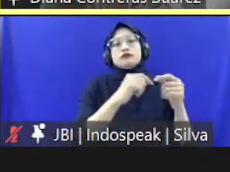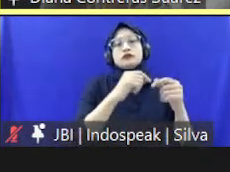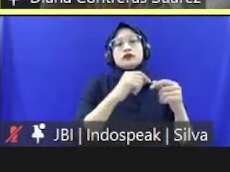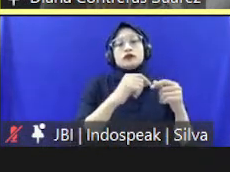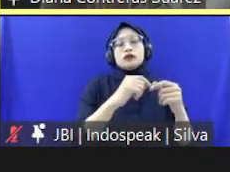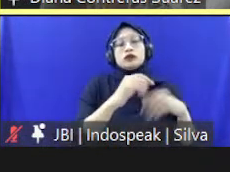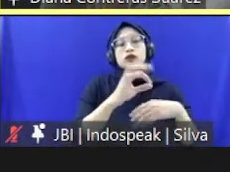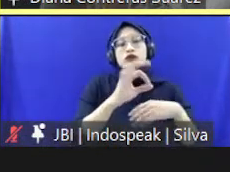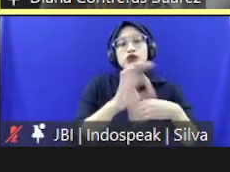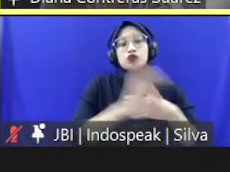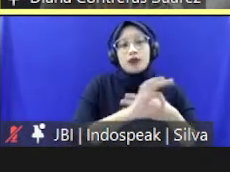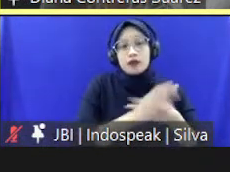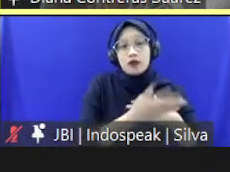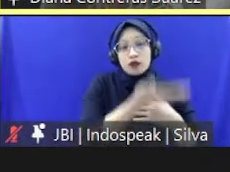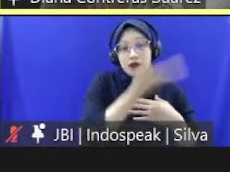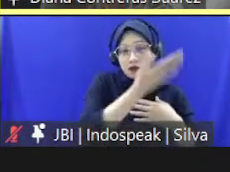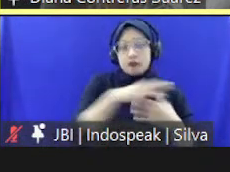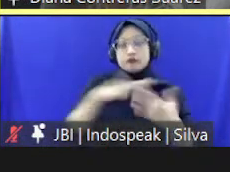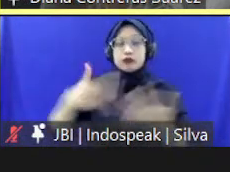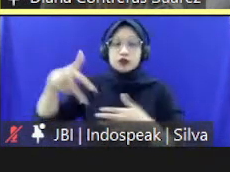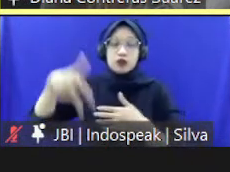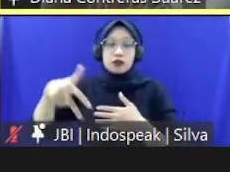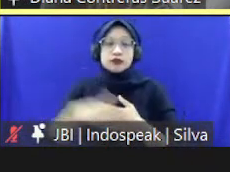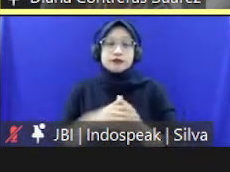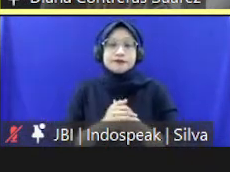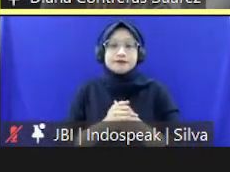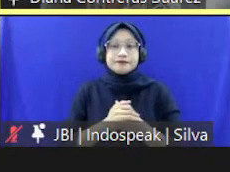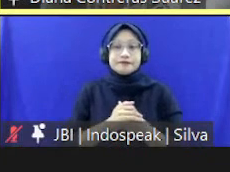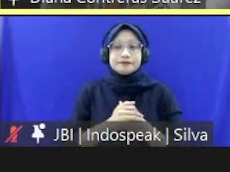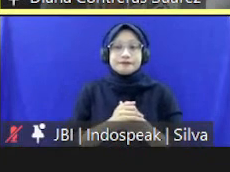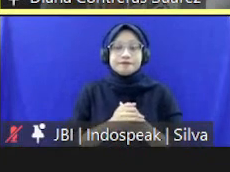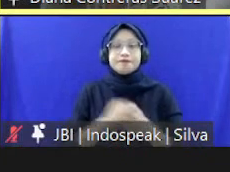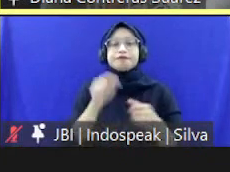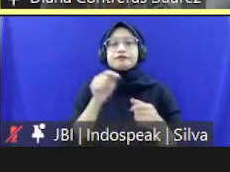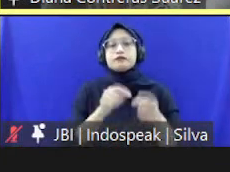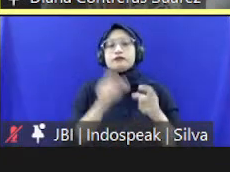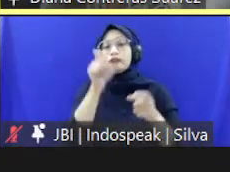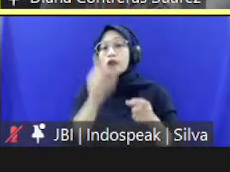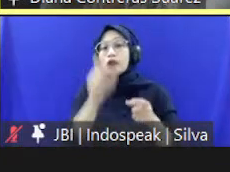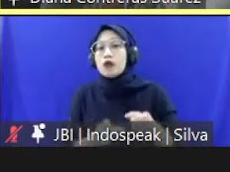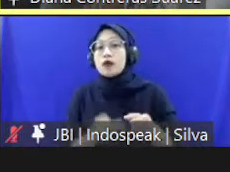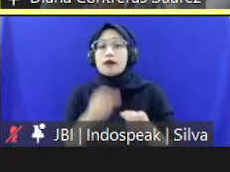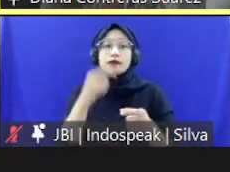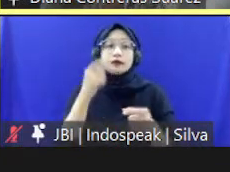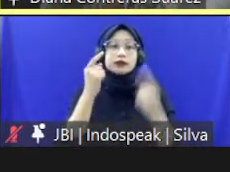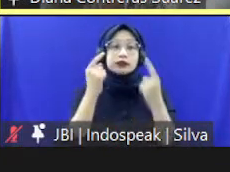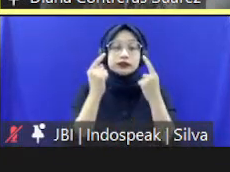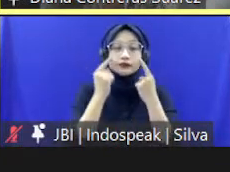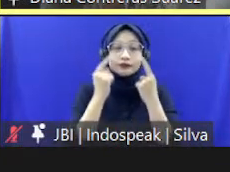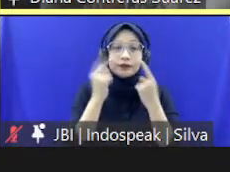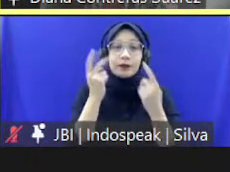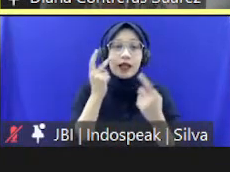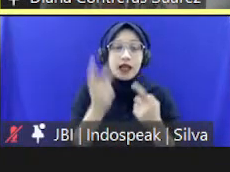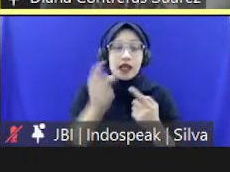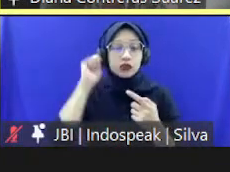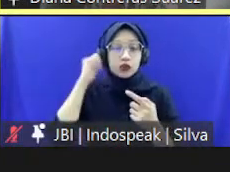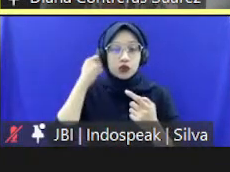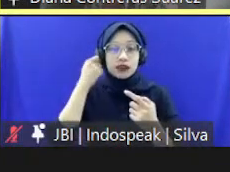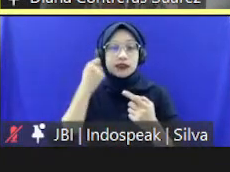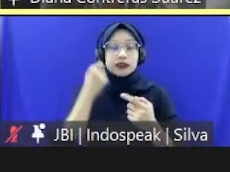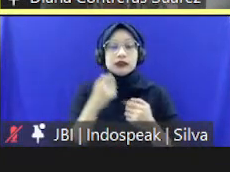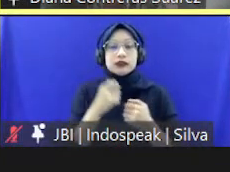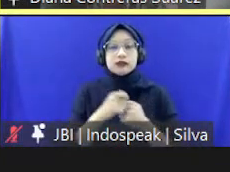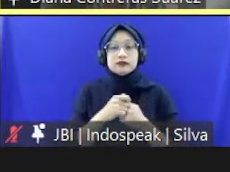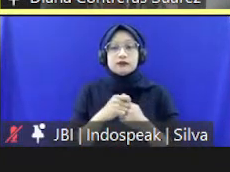difficult. Most of the disabilities are related to difficulty seeing, but the majority of these reports are just